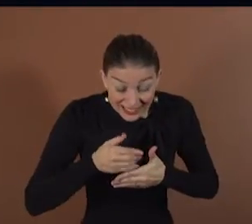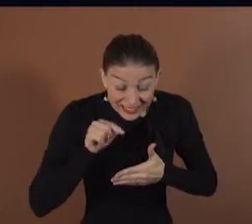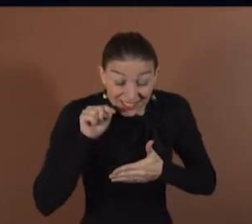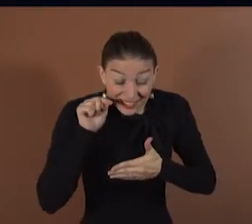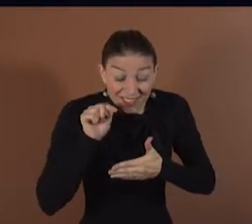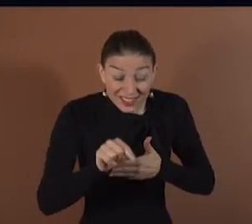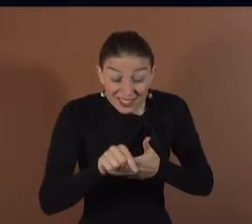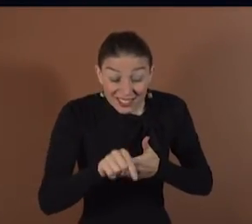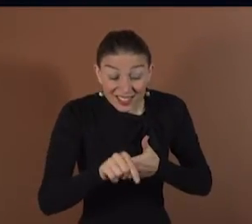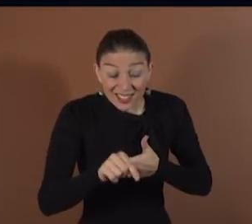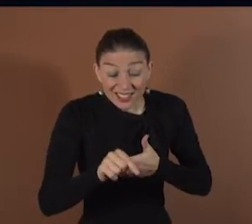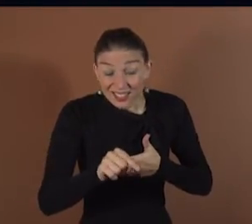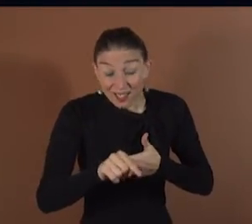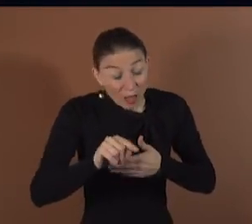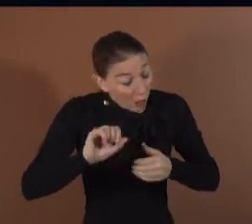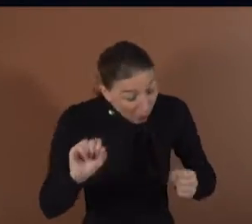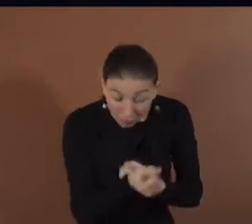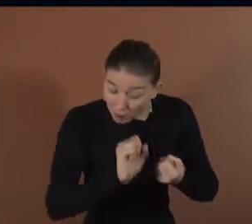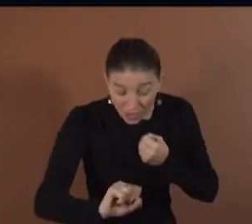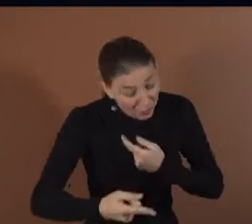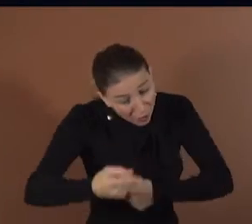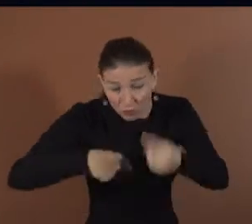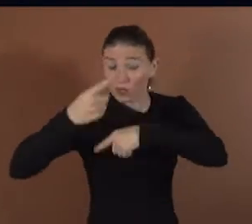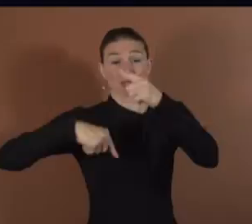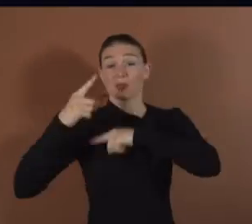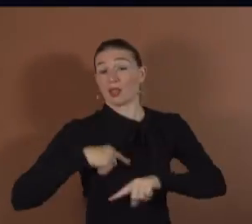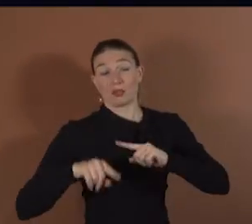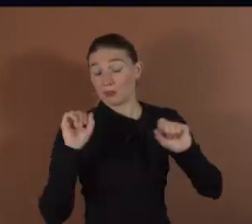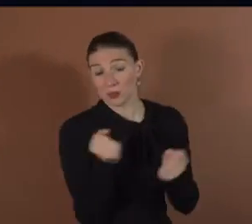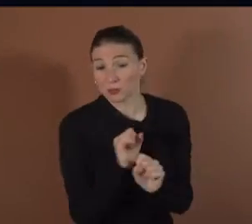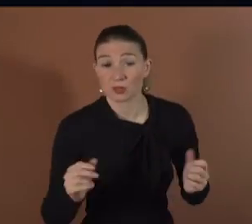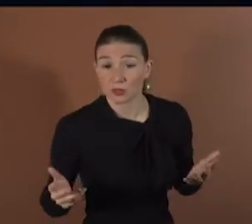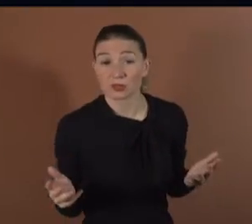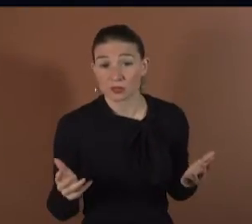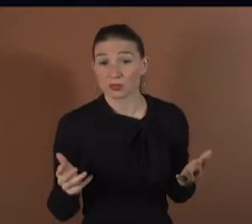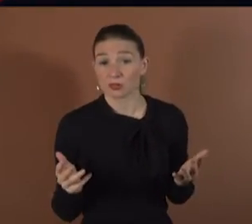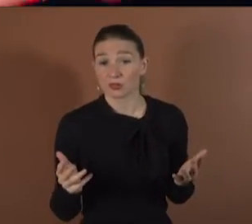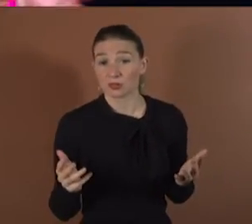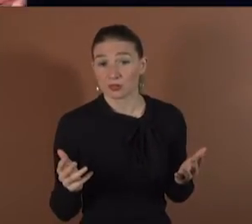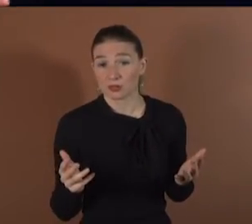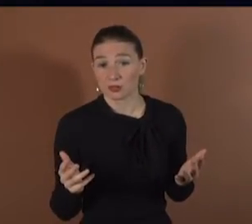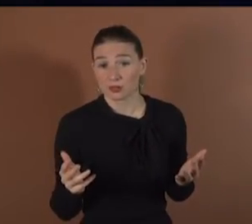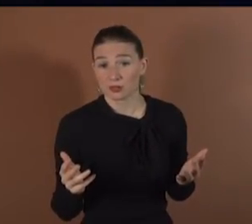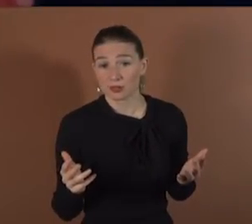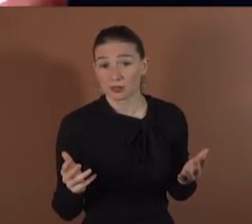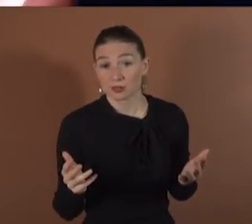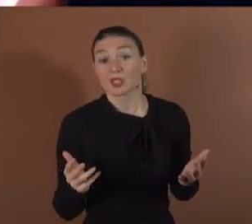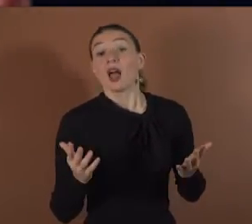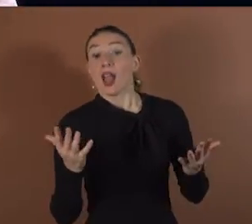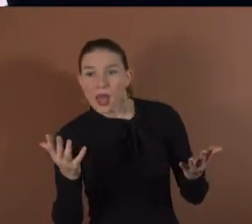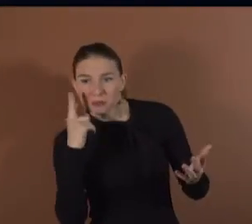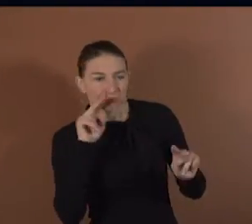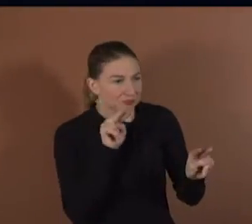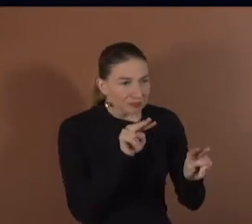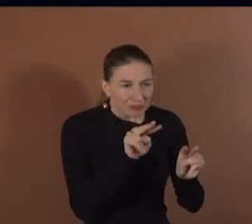with the reality of irreversible, runaway, catastrophic climate change. Now, I can see